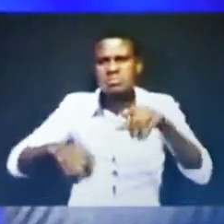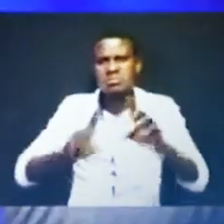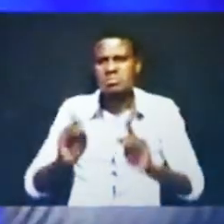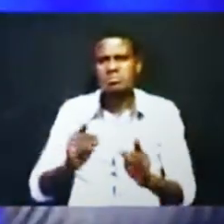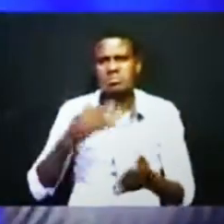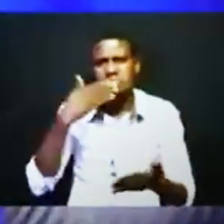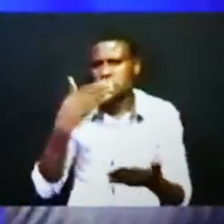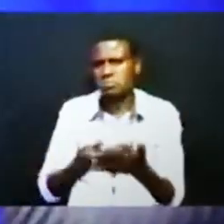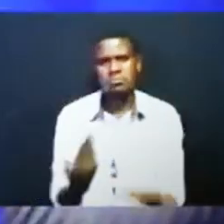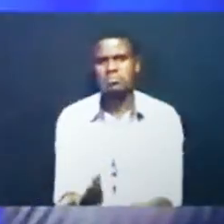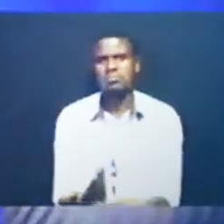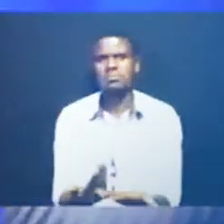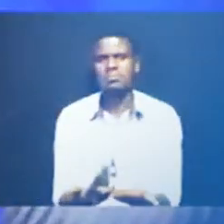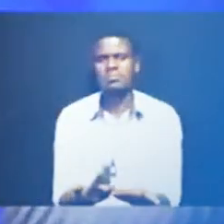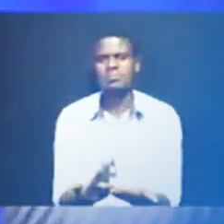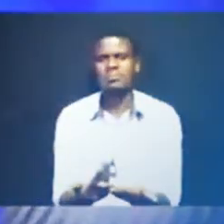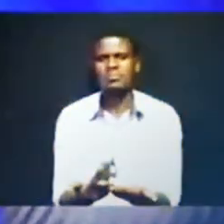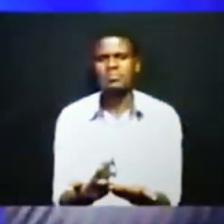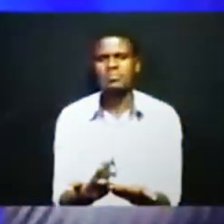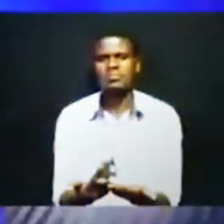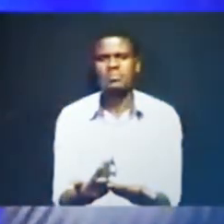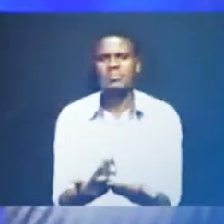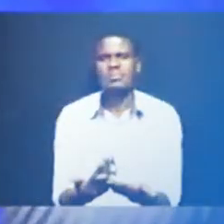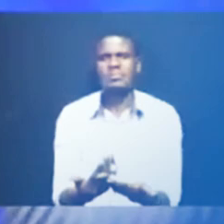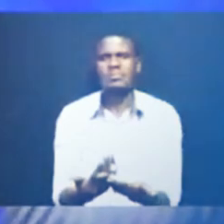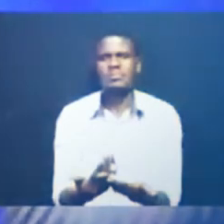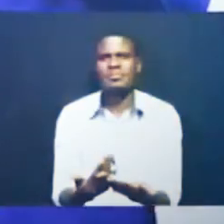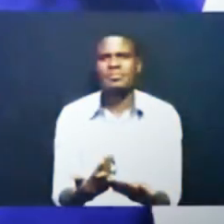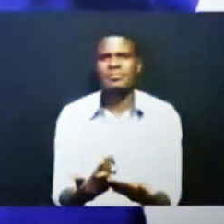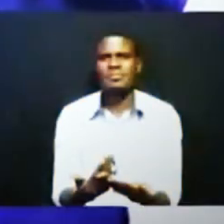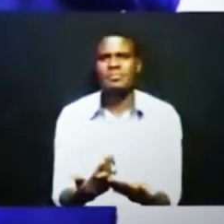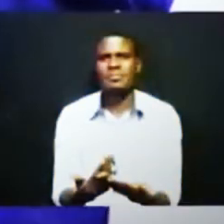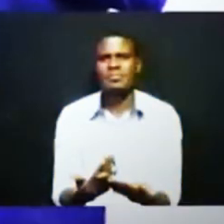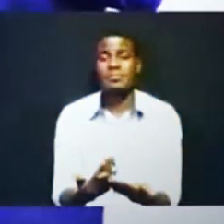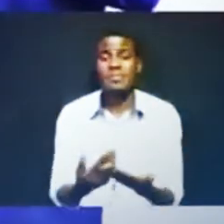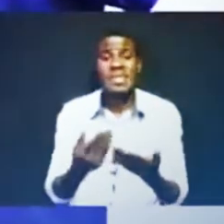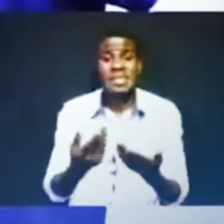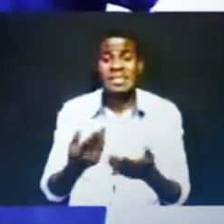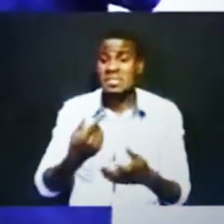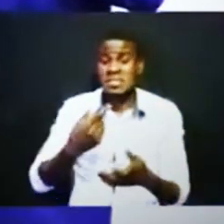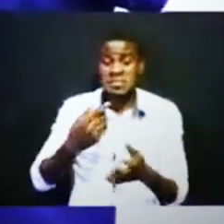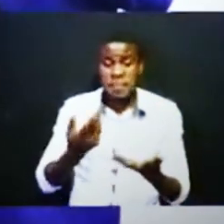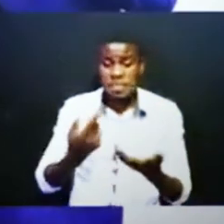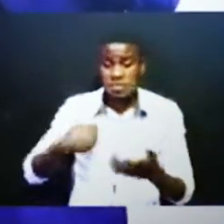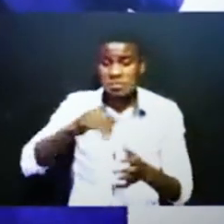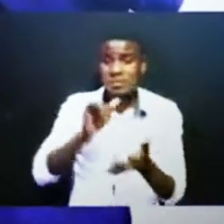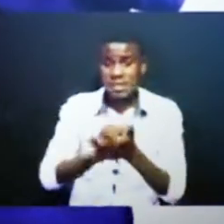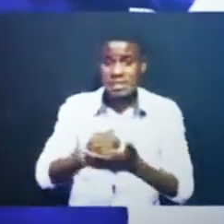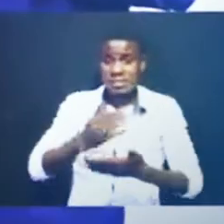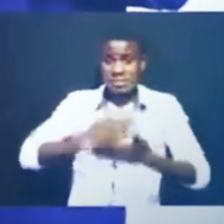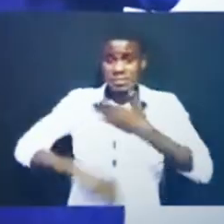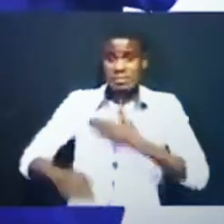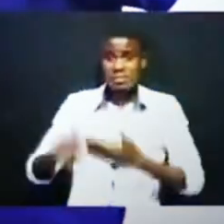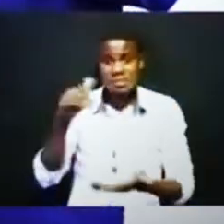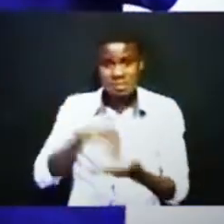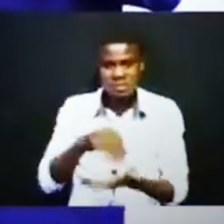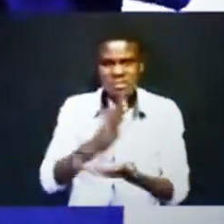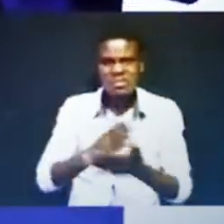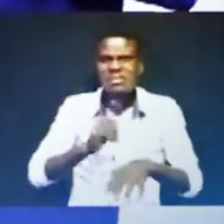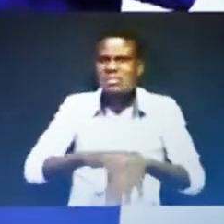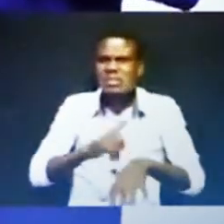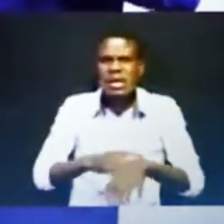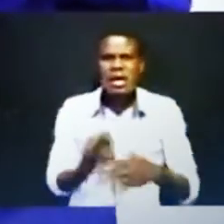Nipa adom no emwa no no untumi nye papa. Even those of us who are born again, sometimes we struggle to do what